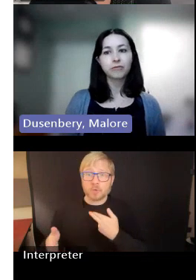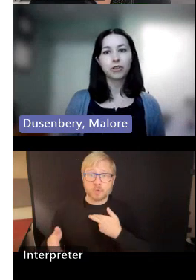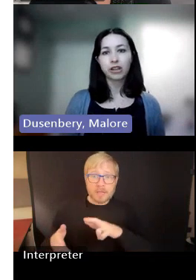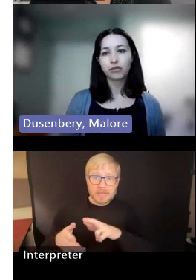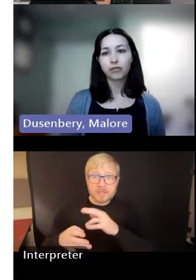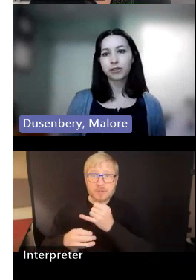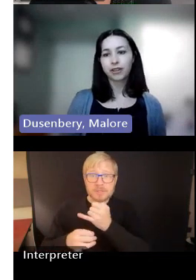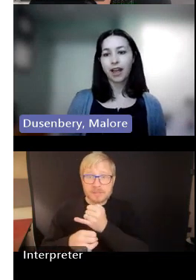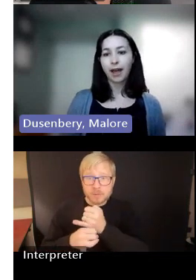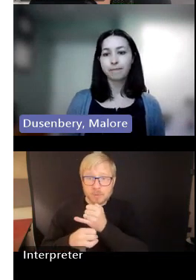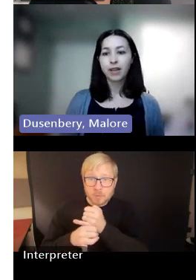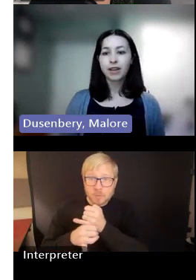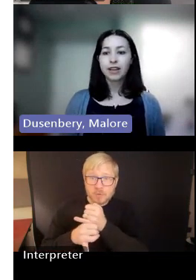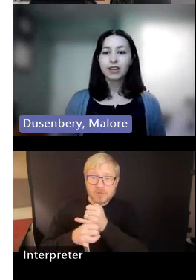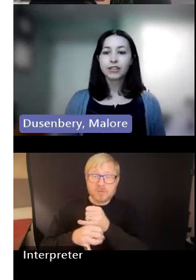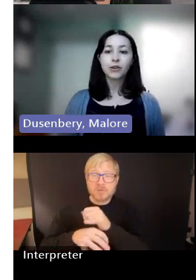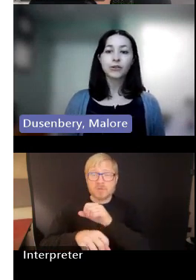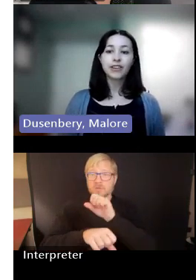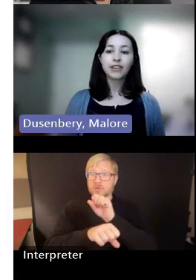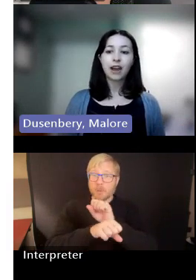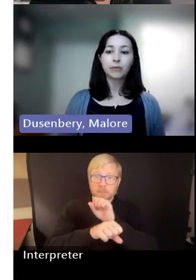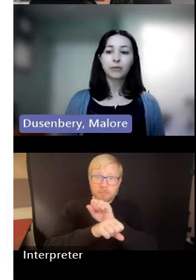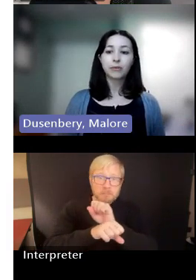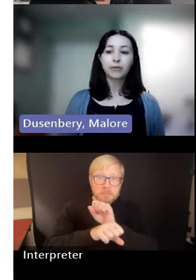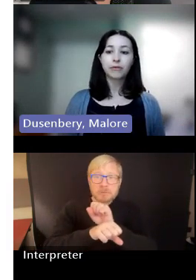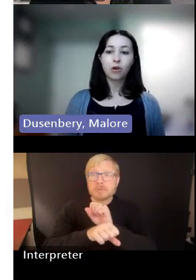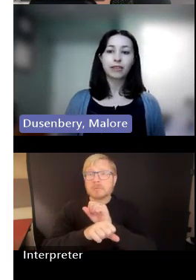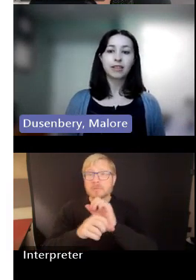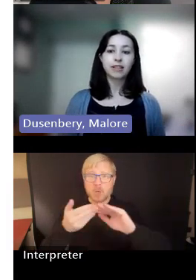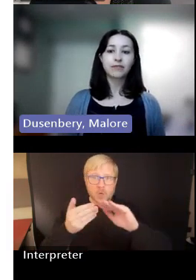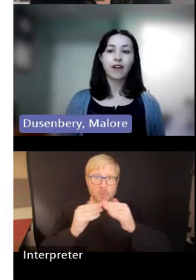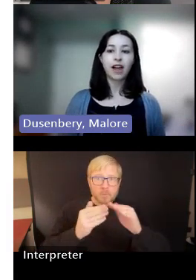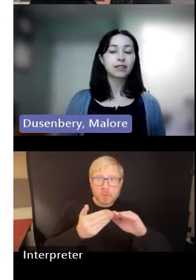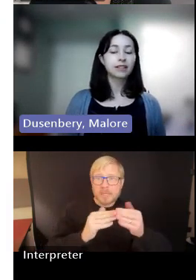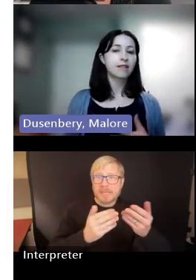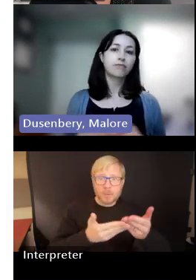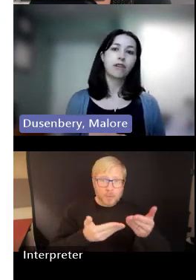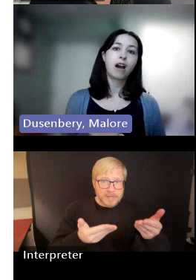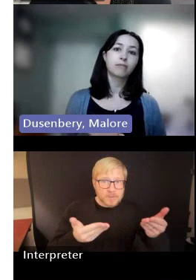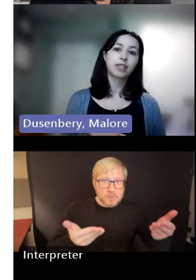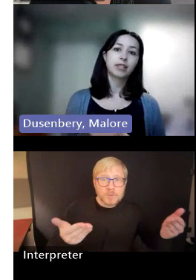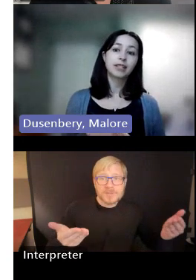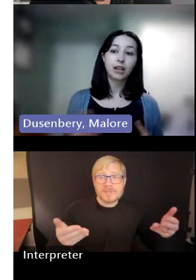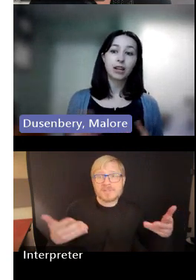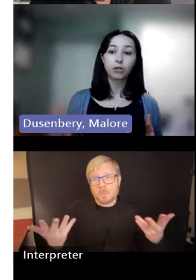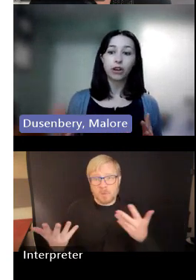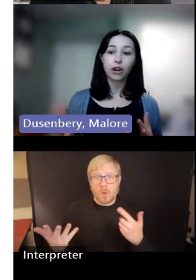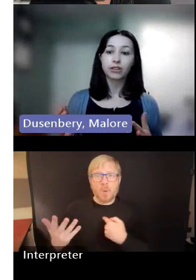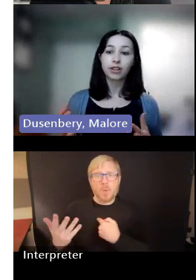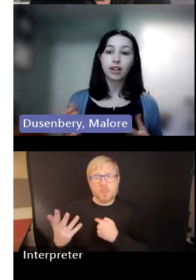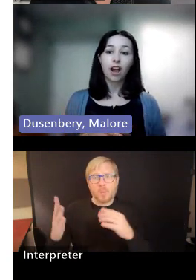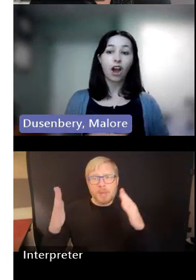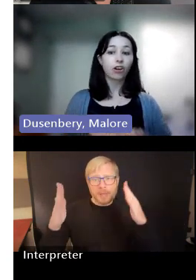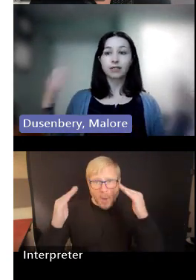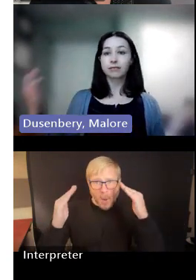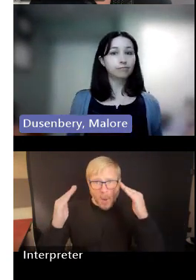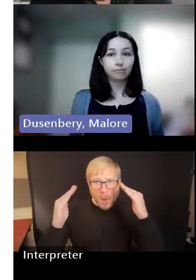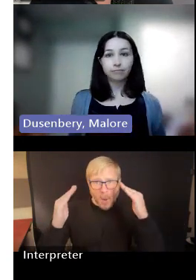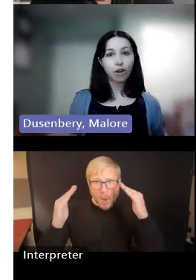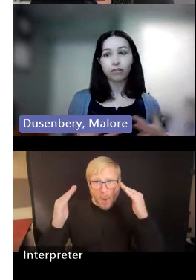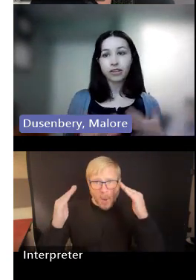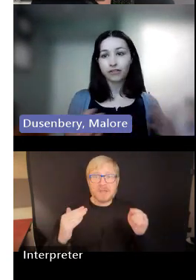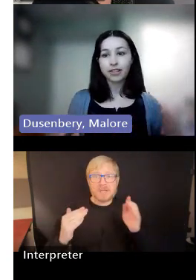other community groups. So given that, we really hope that these findings can prompt stakeholders